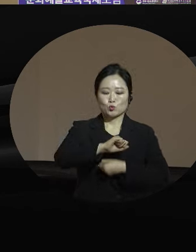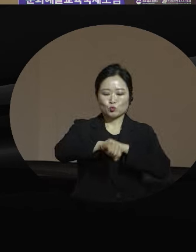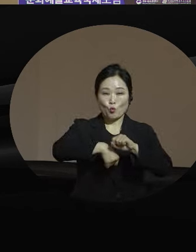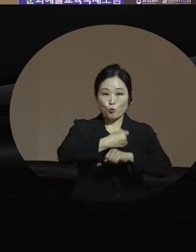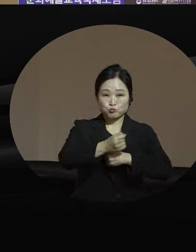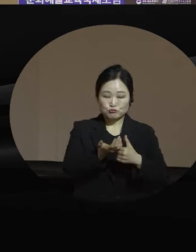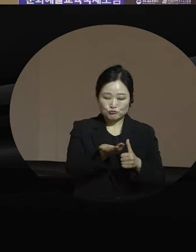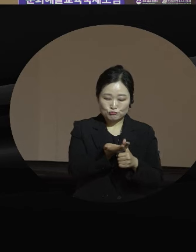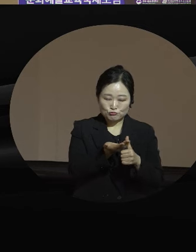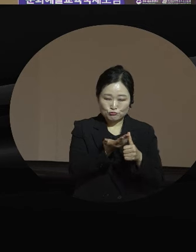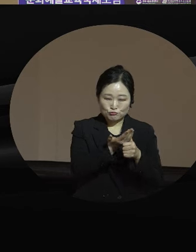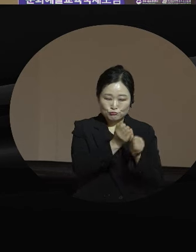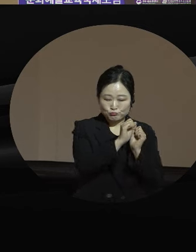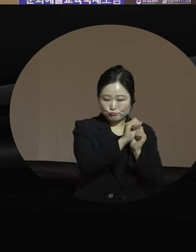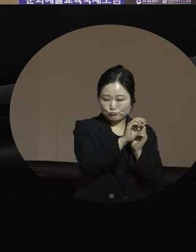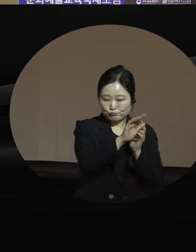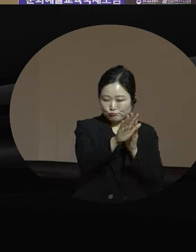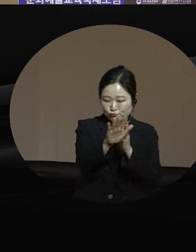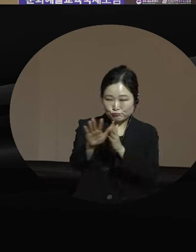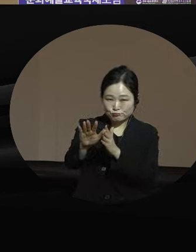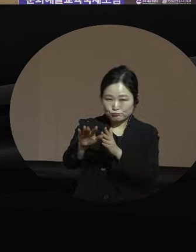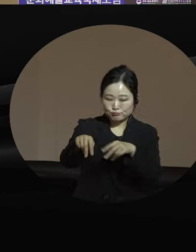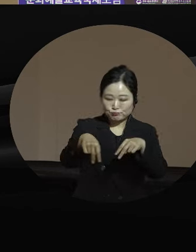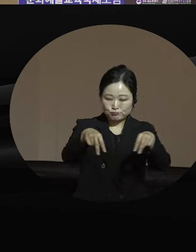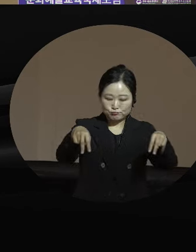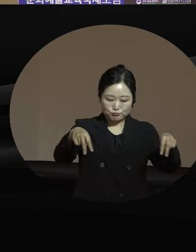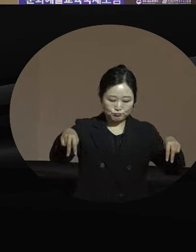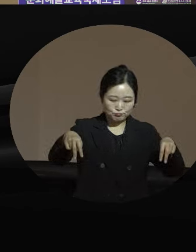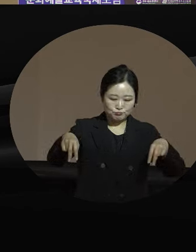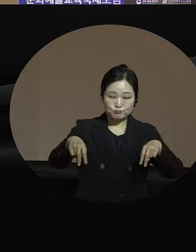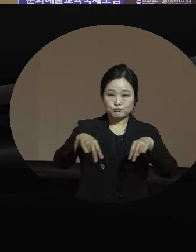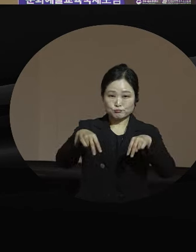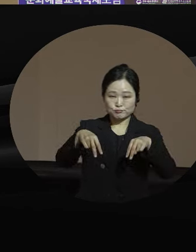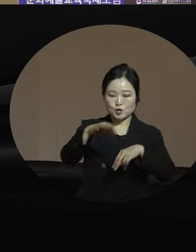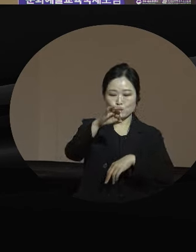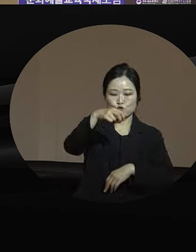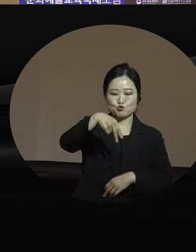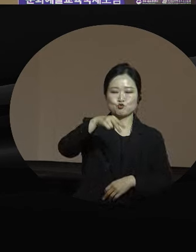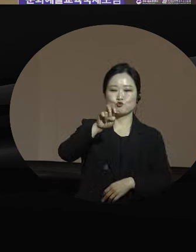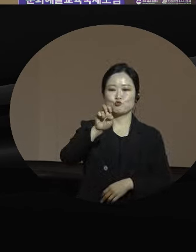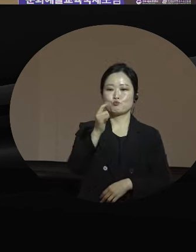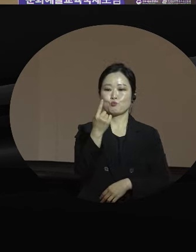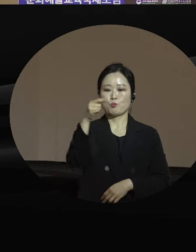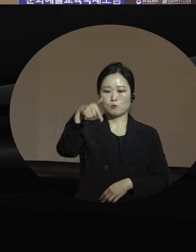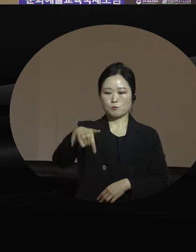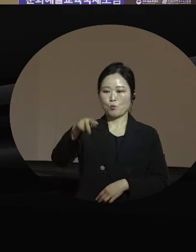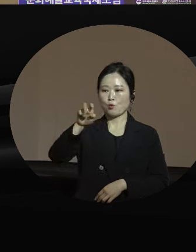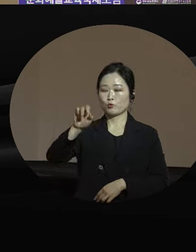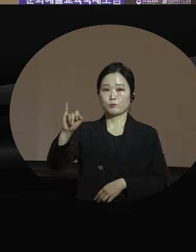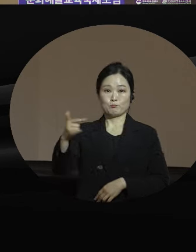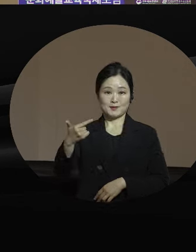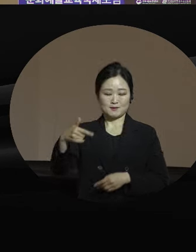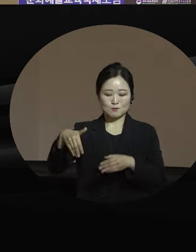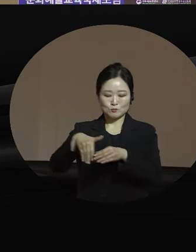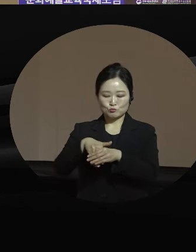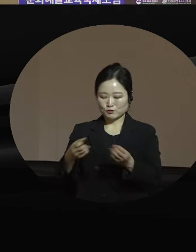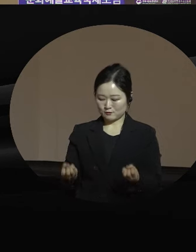World Cultural Festival of Nomads. It was successfully organized with the